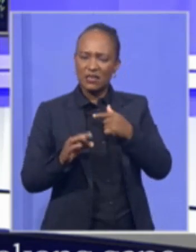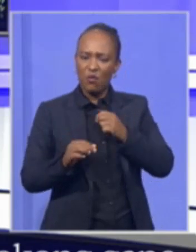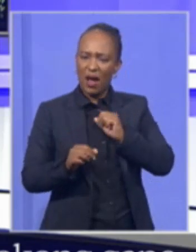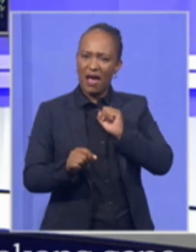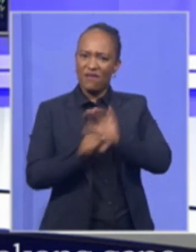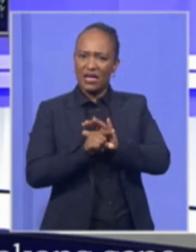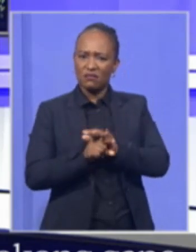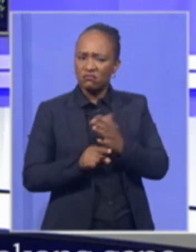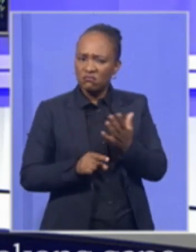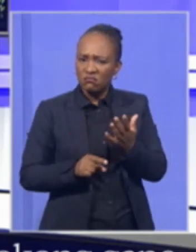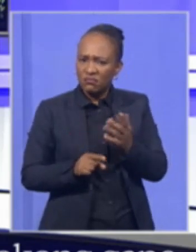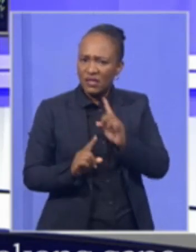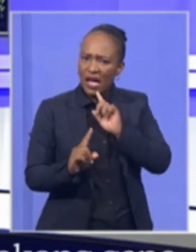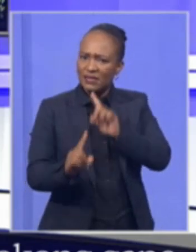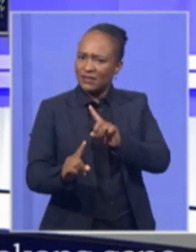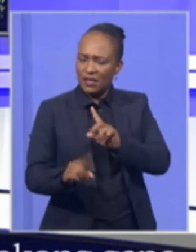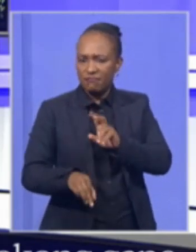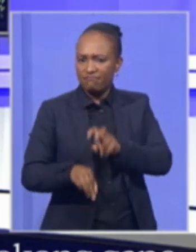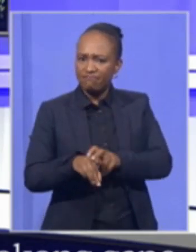mabapi le seo.